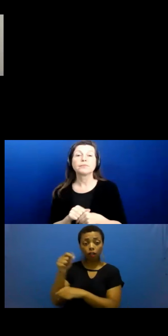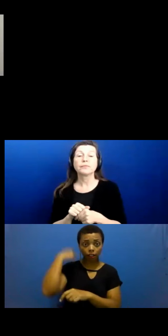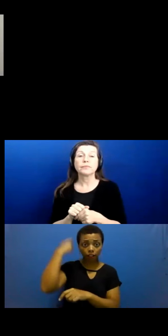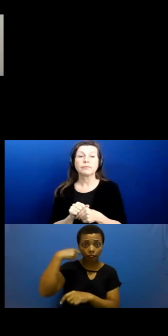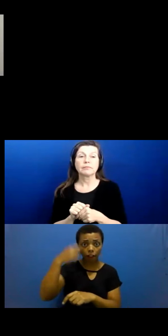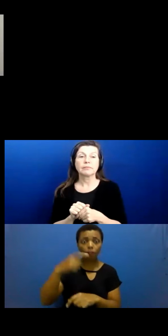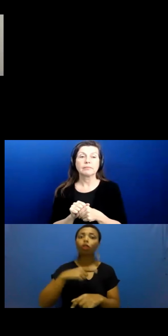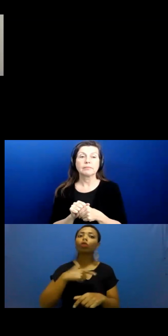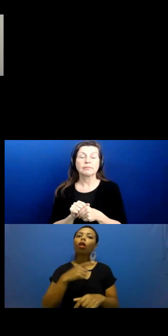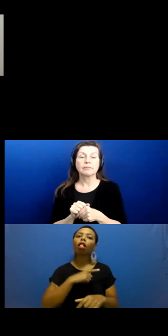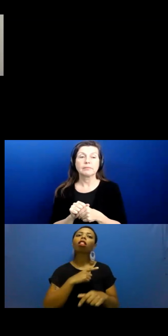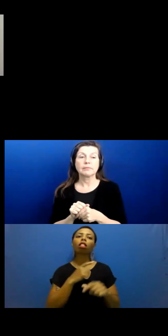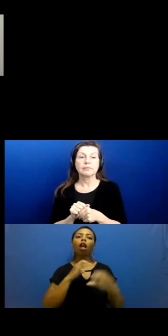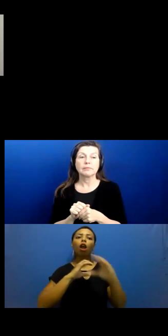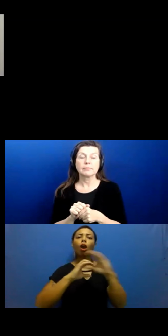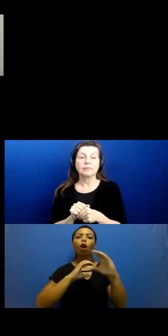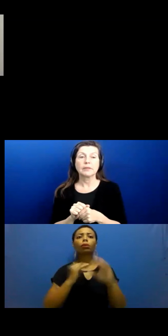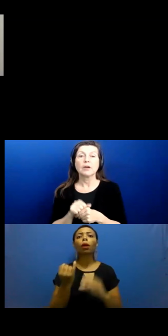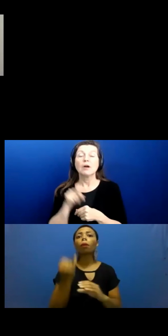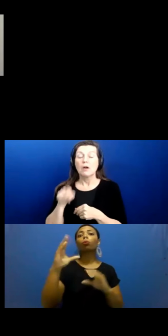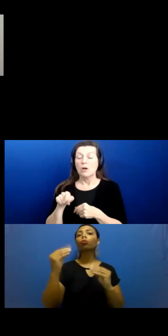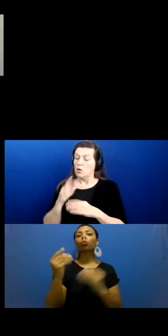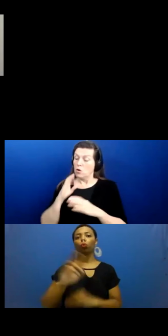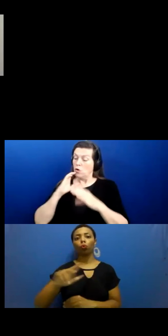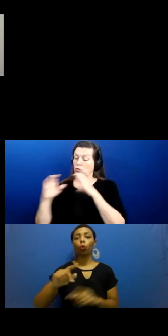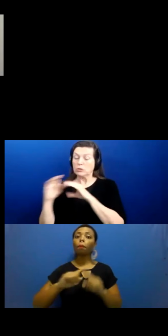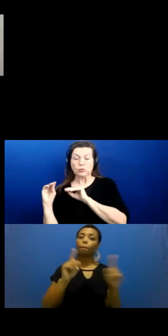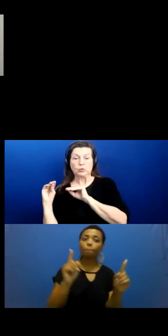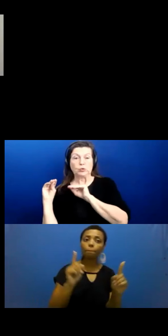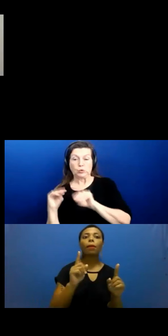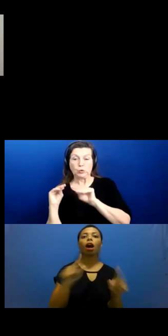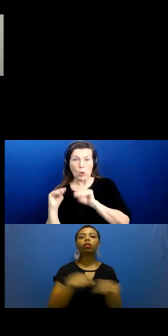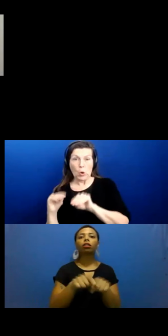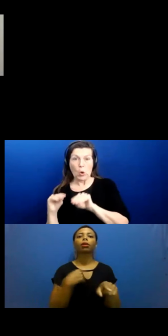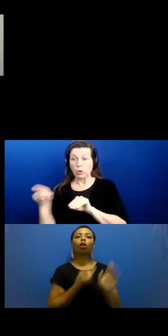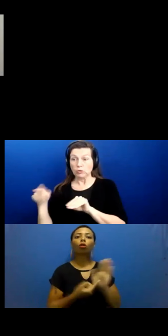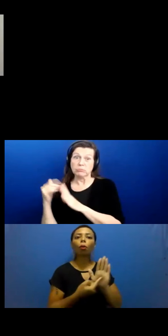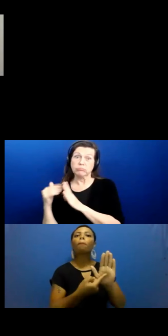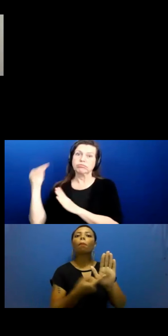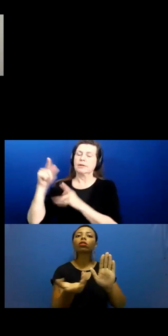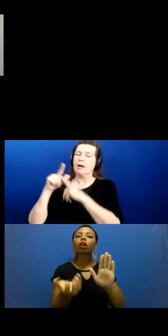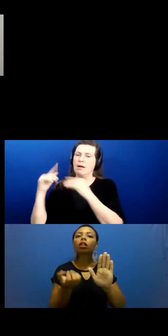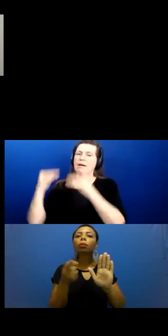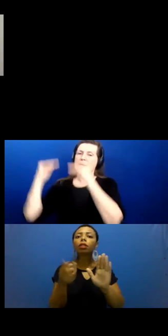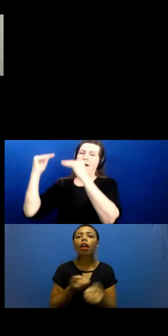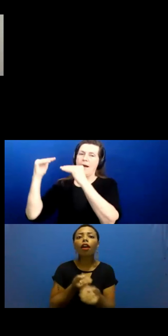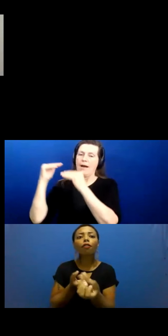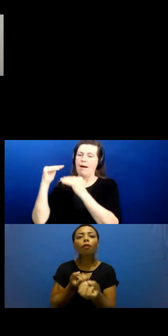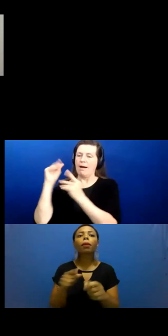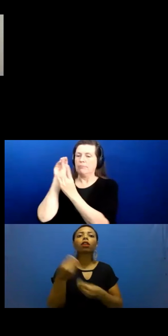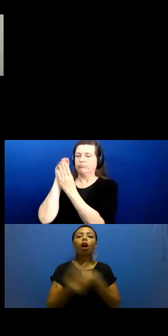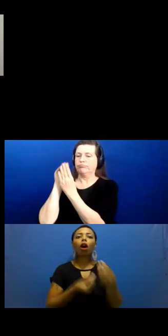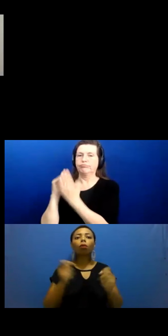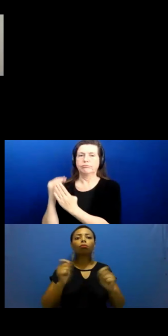and the provision of a communication coach. Dyadic interaction received the highest rating for feasibility and effectiveness, and